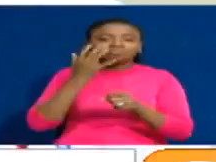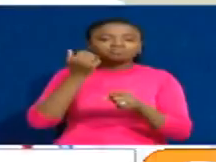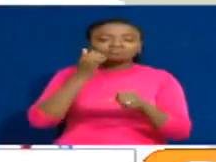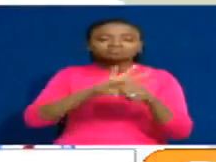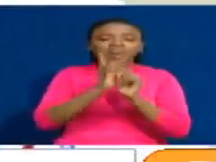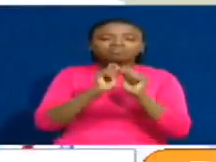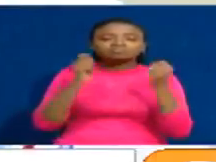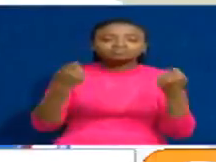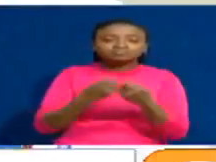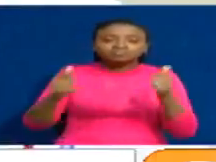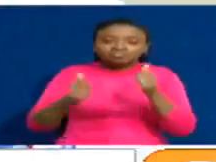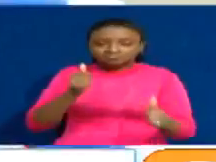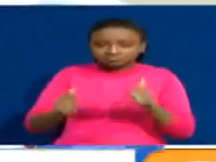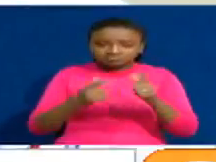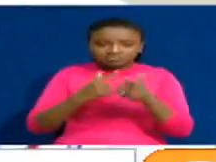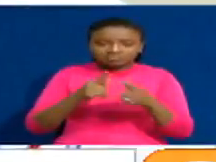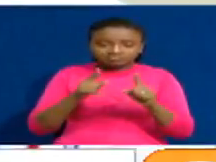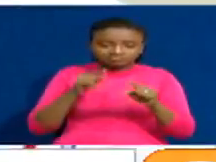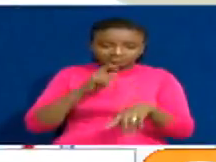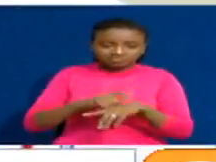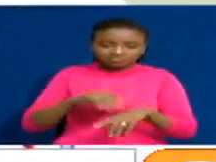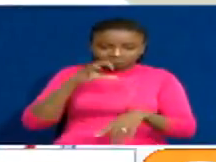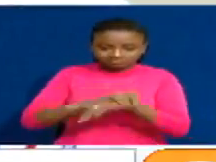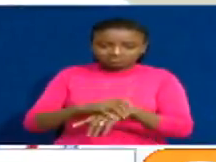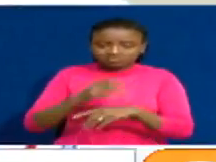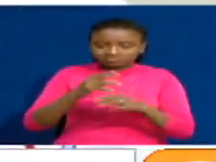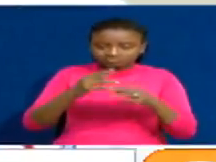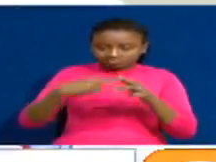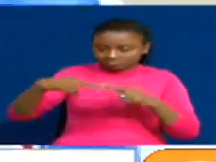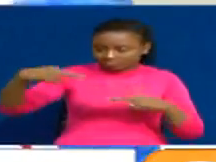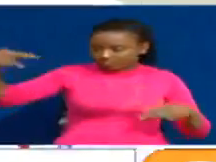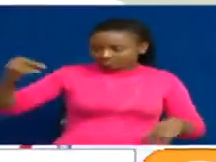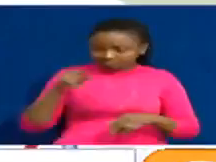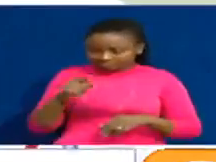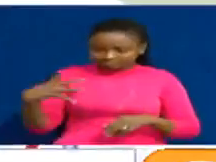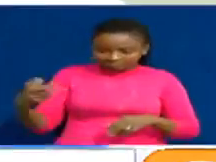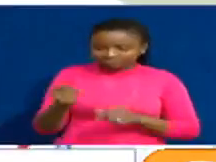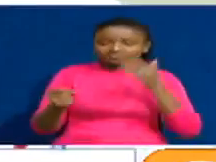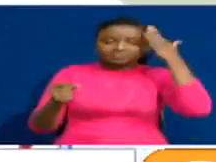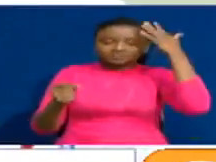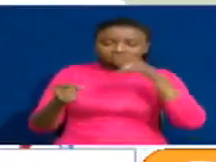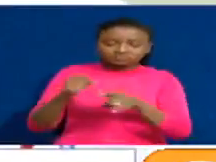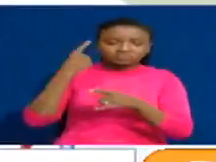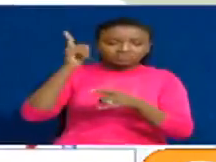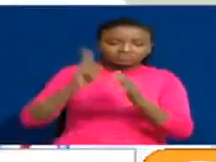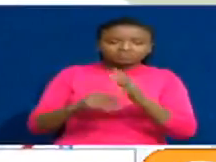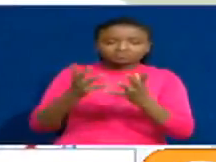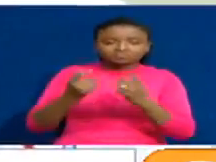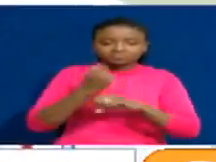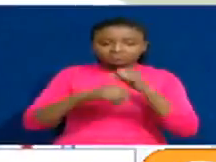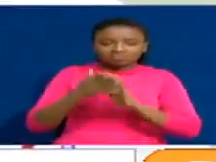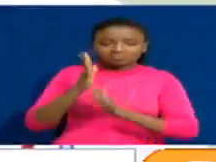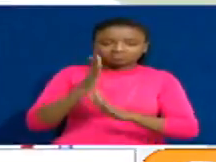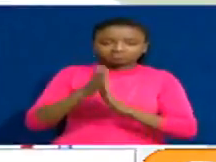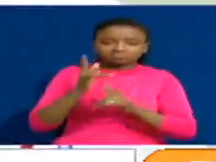what? So once we capture the variants very fast like this, we are able to tell that actually this one you need to move with speed and